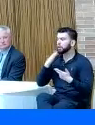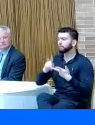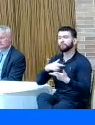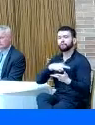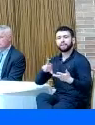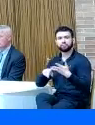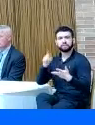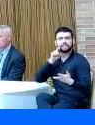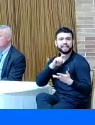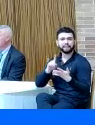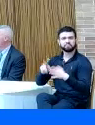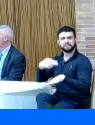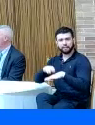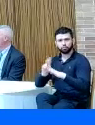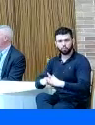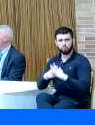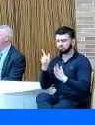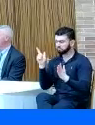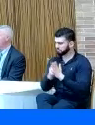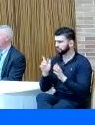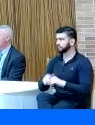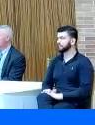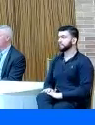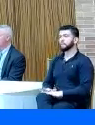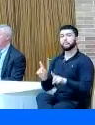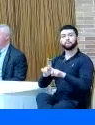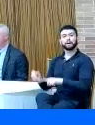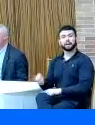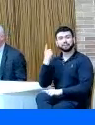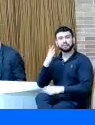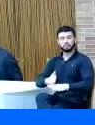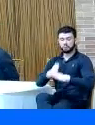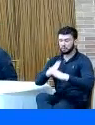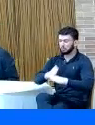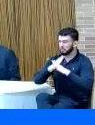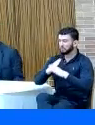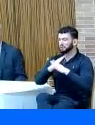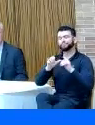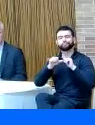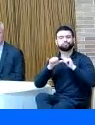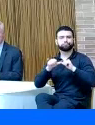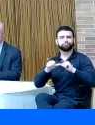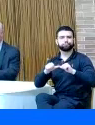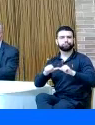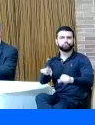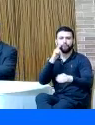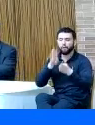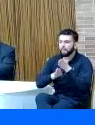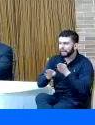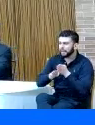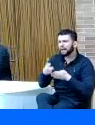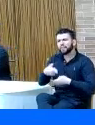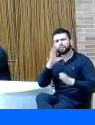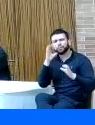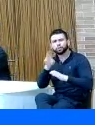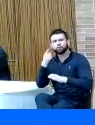color religion sex or national origin nevertheless significant obstacles remained for minorities who were